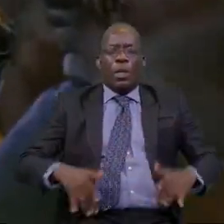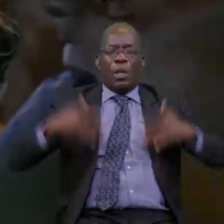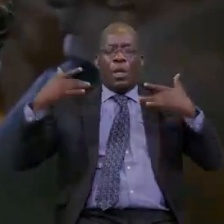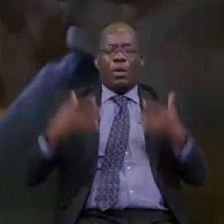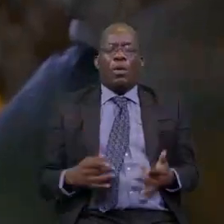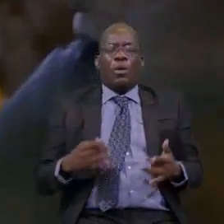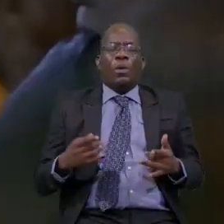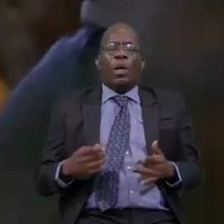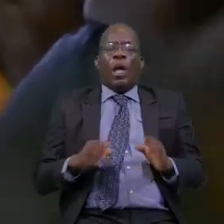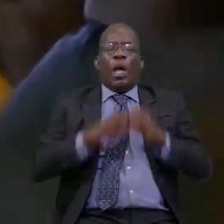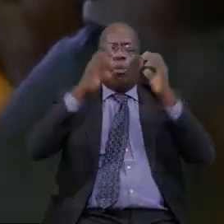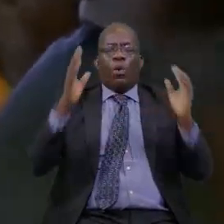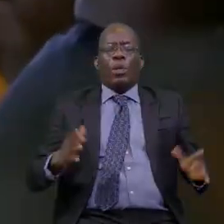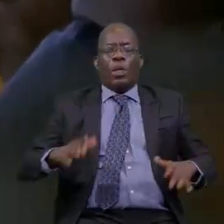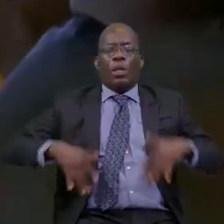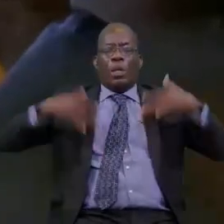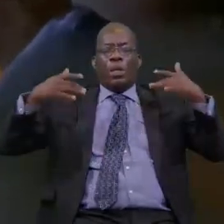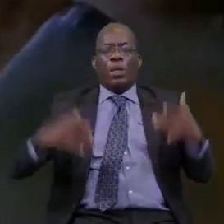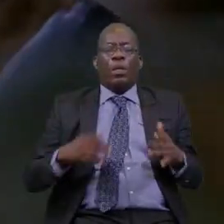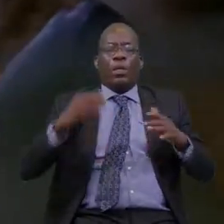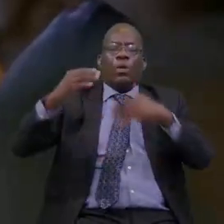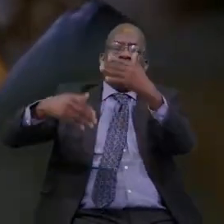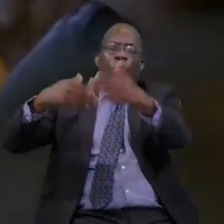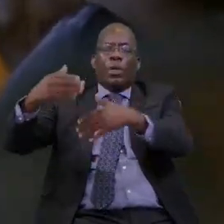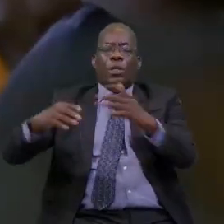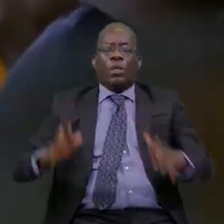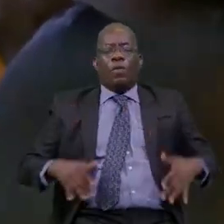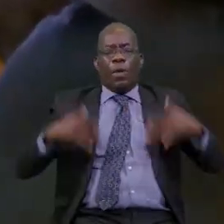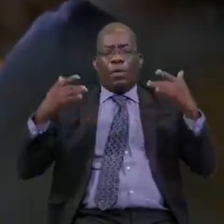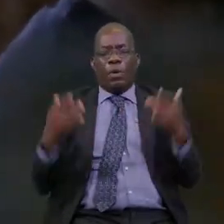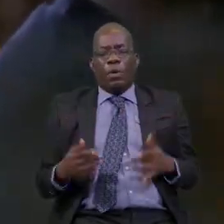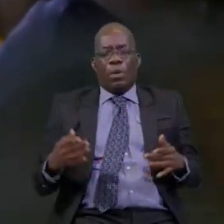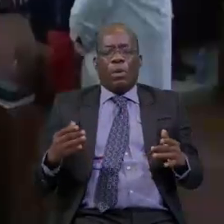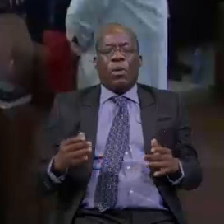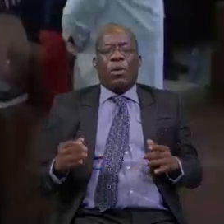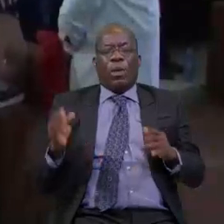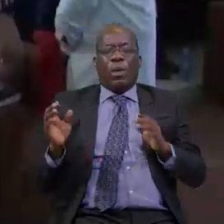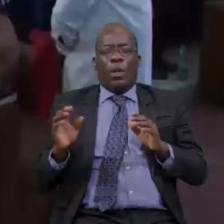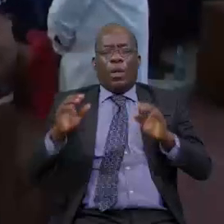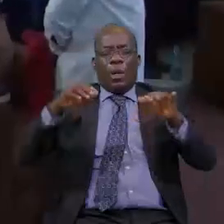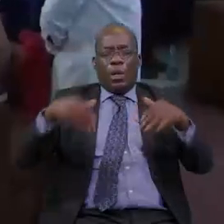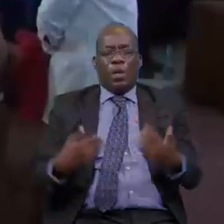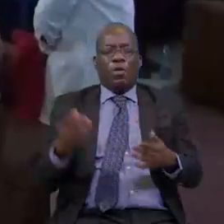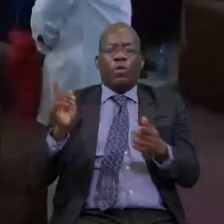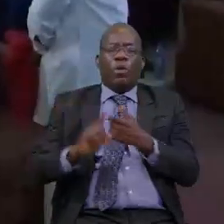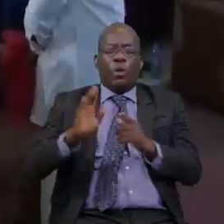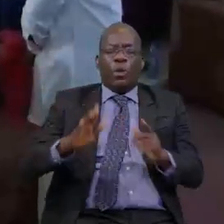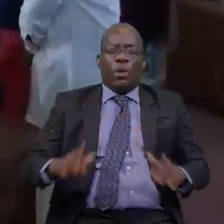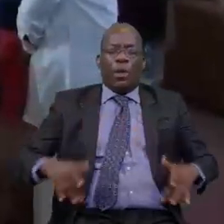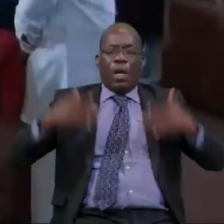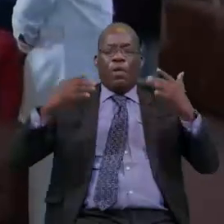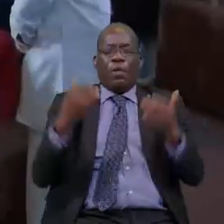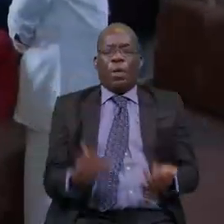abundant life. Amen. Progressive life. Amen. Imparted your life right now. Amen. Thank you, Lord, because we